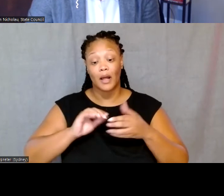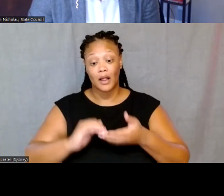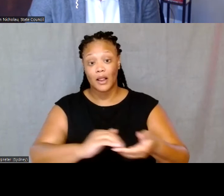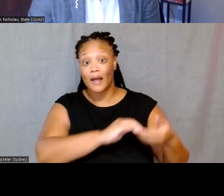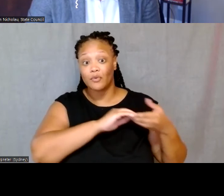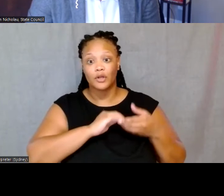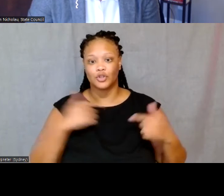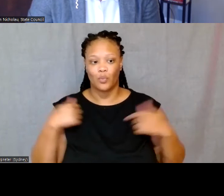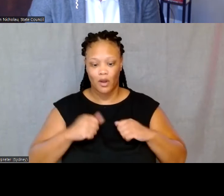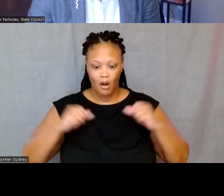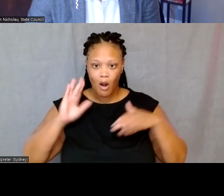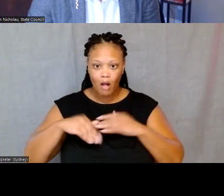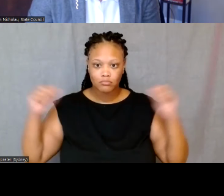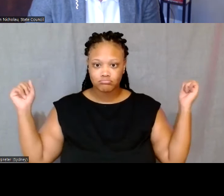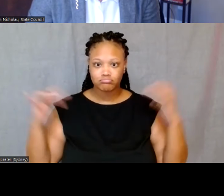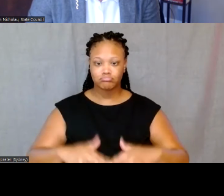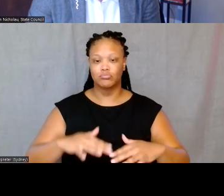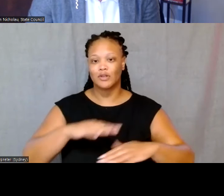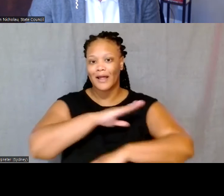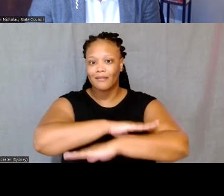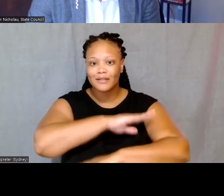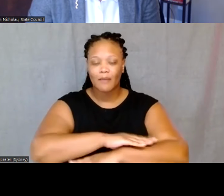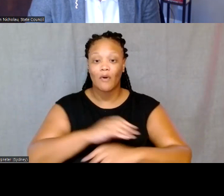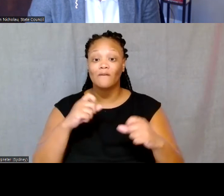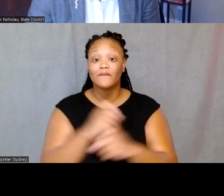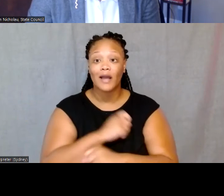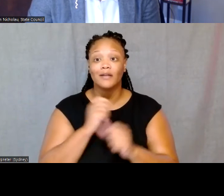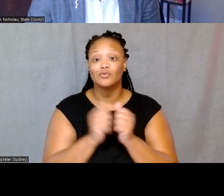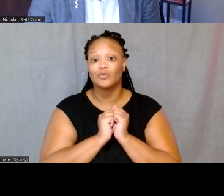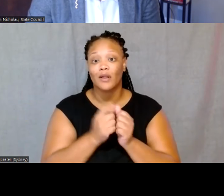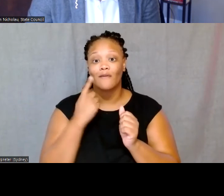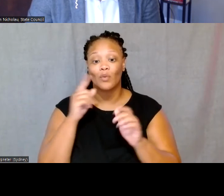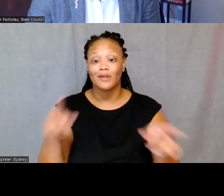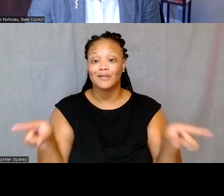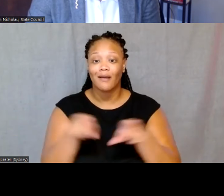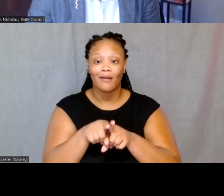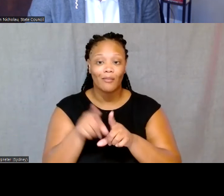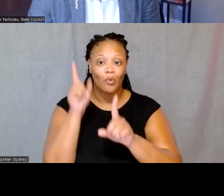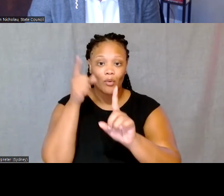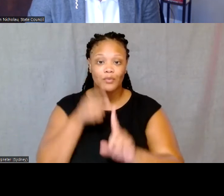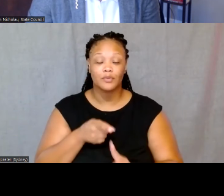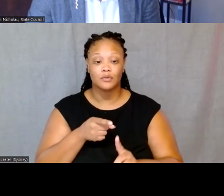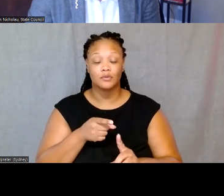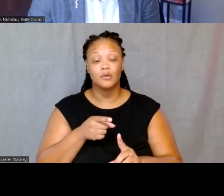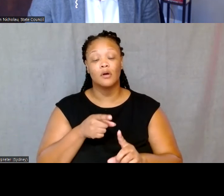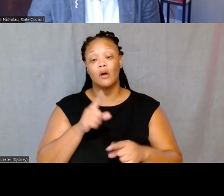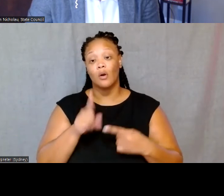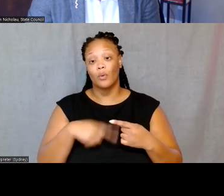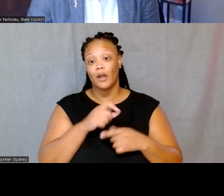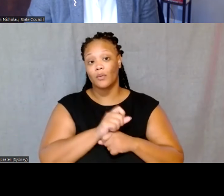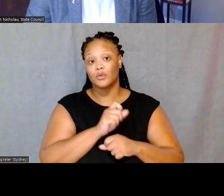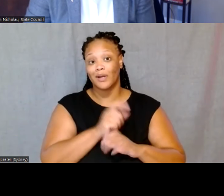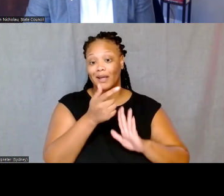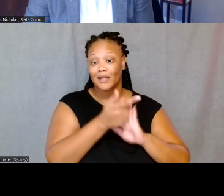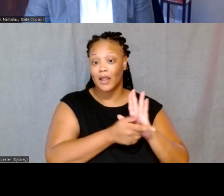in the same direction for the same thing. And it makes a difference. When I was working in the legislature, I